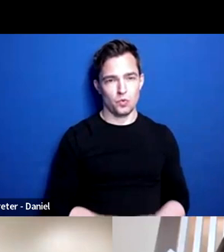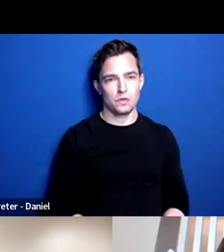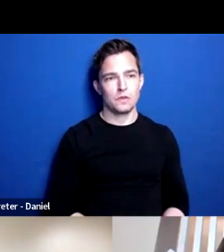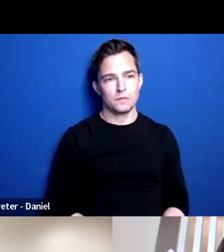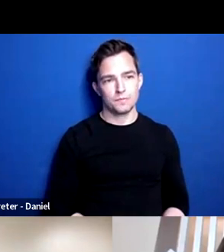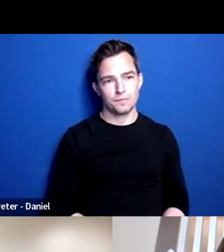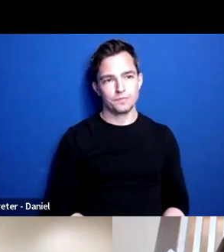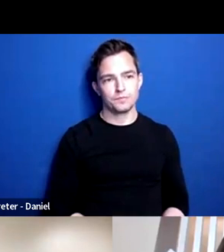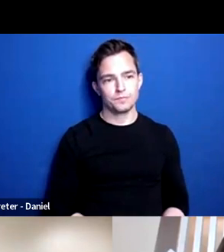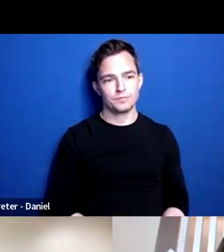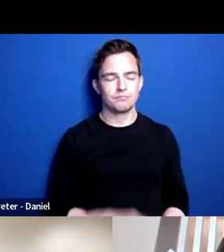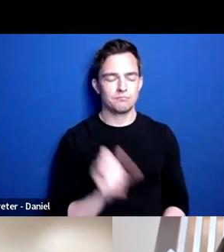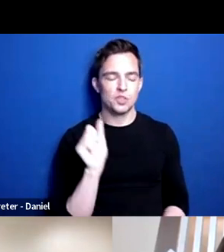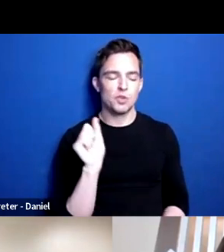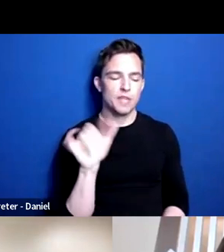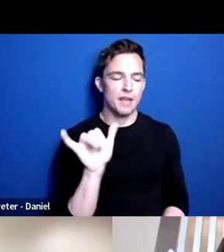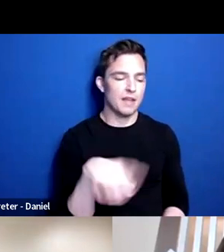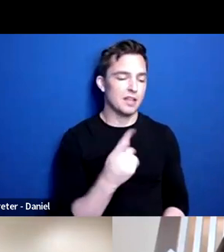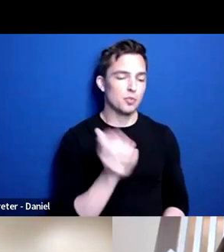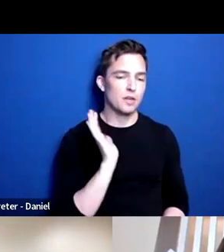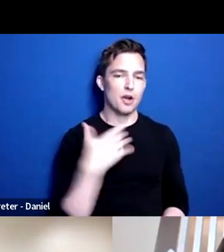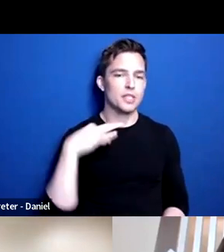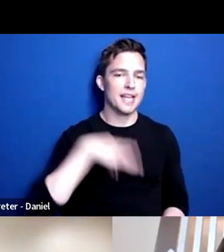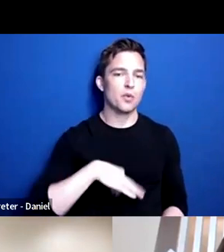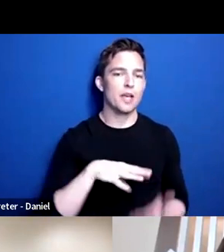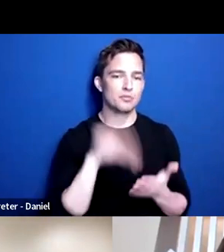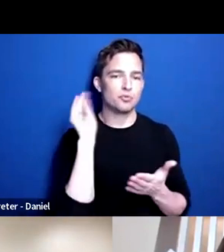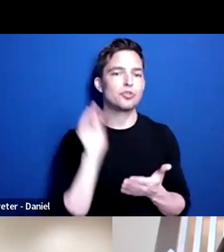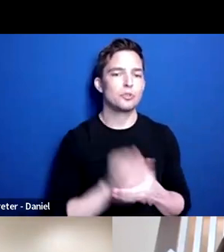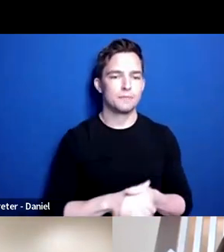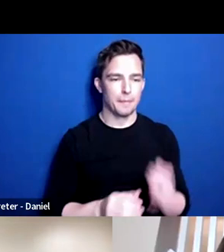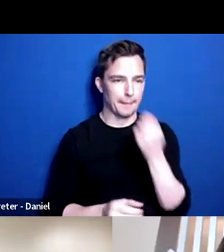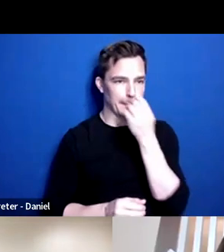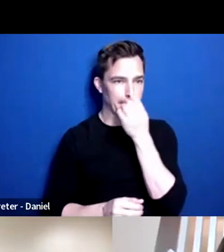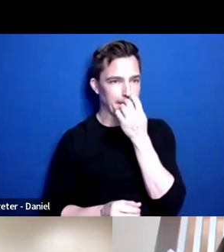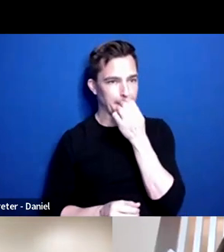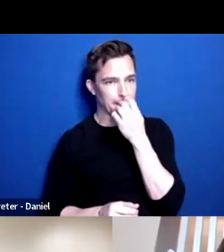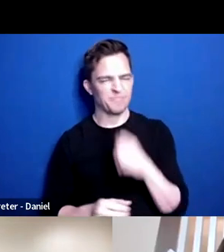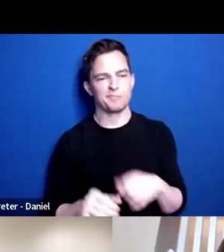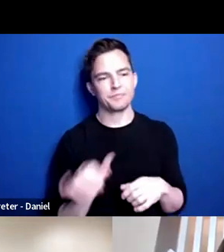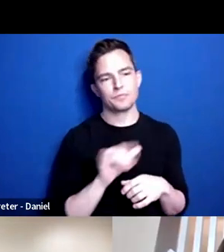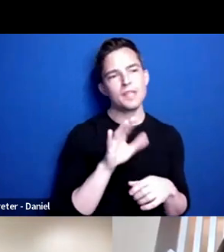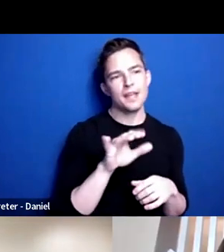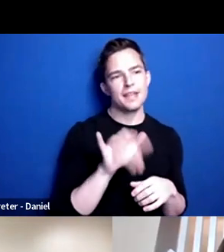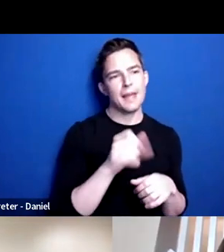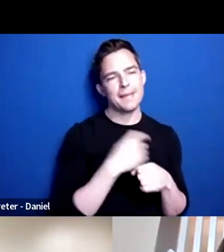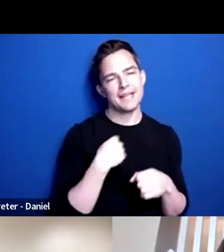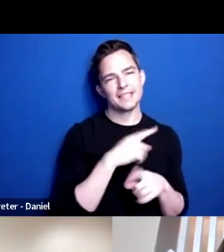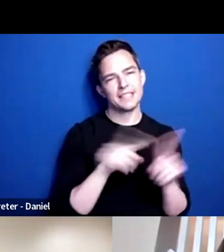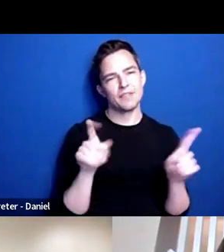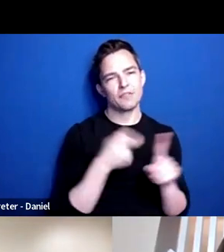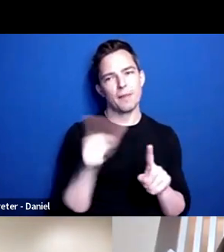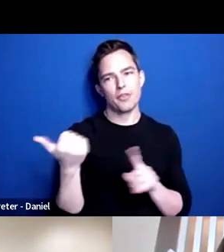Yeah, I thought that was one of our takeaways. And it distinguished us from other